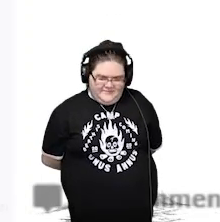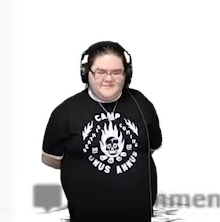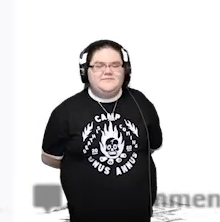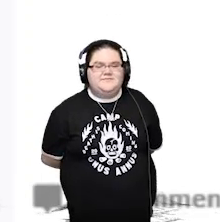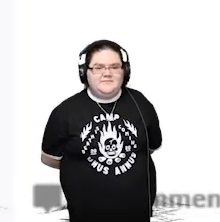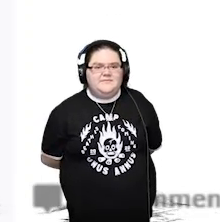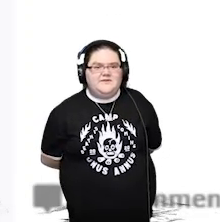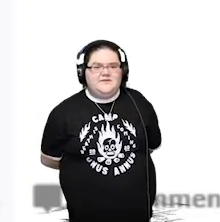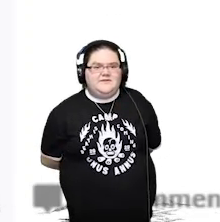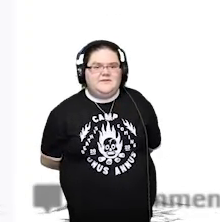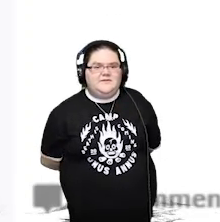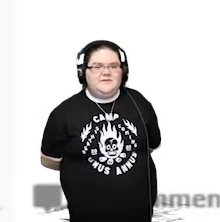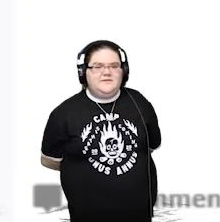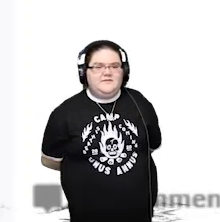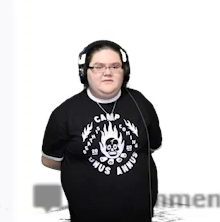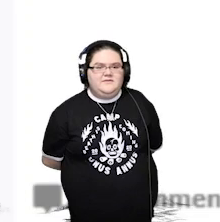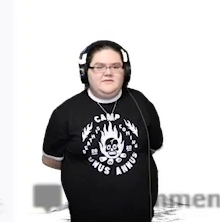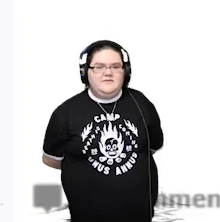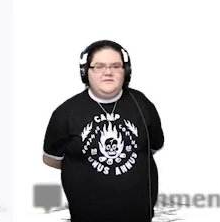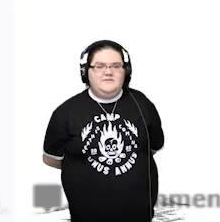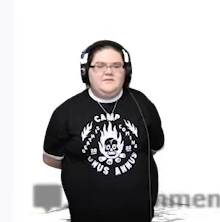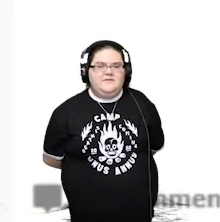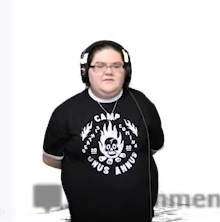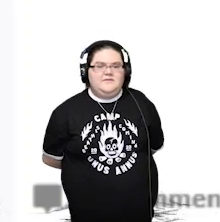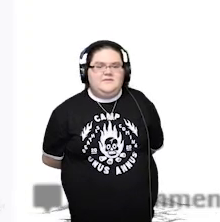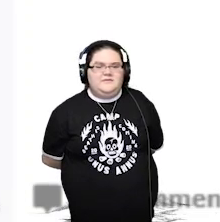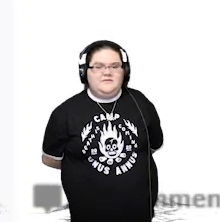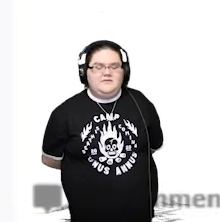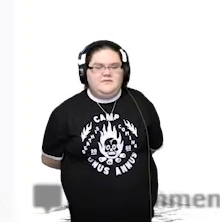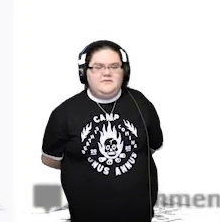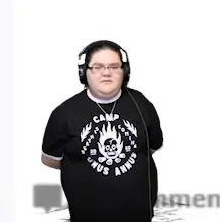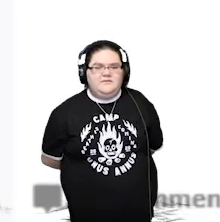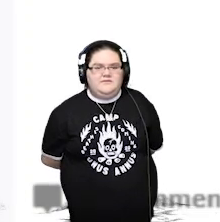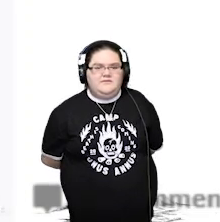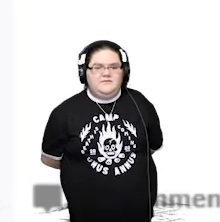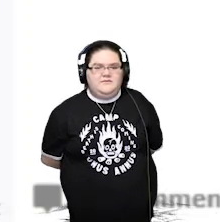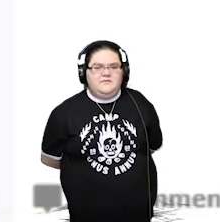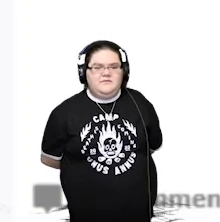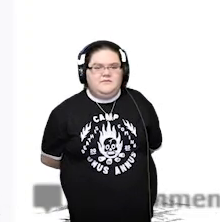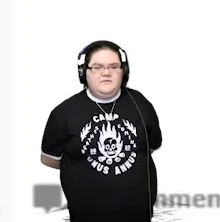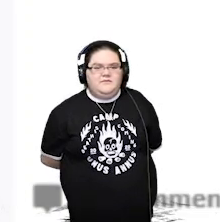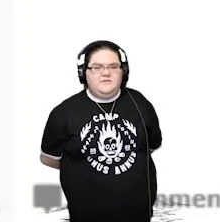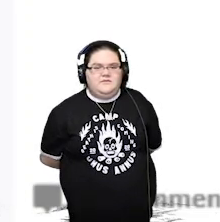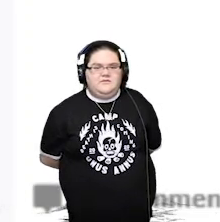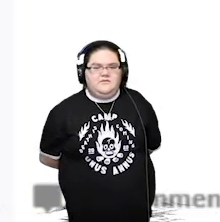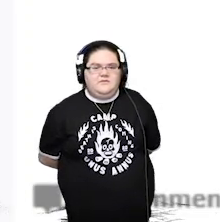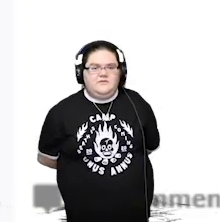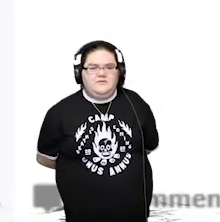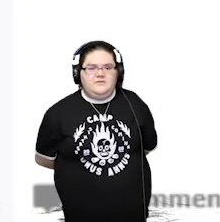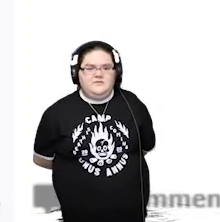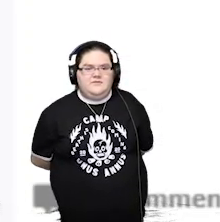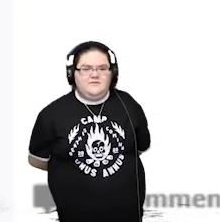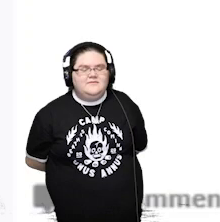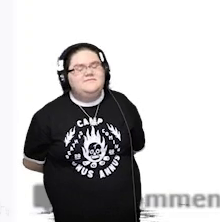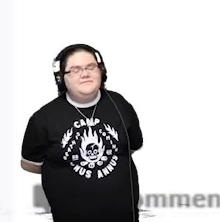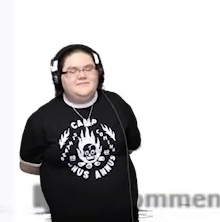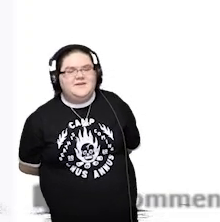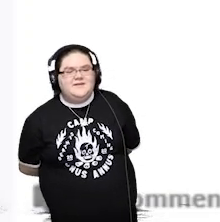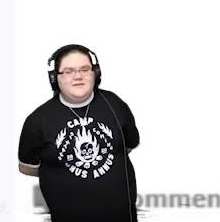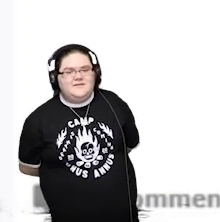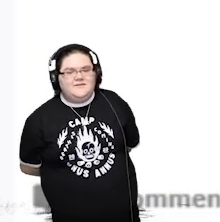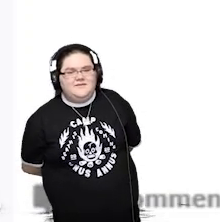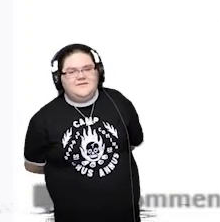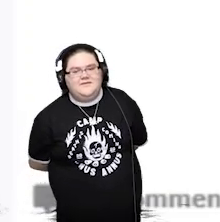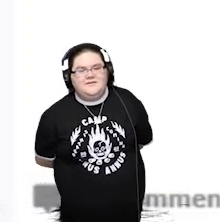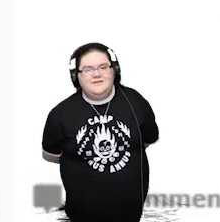123. Then when I went to make my YouTube channel in 2010, Vikstar123 was taken by some random girl called Vicky. So I was like, what am I going to do? Add an extra K. So